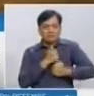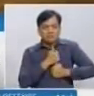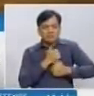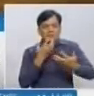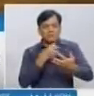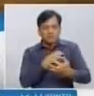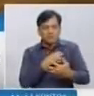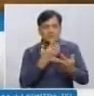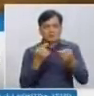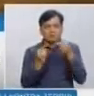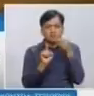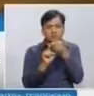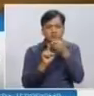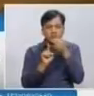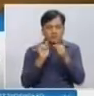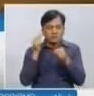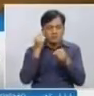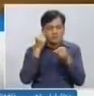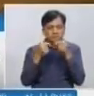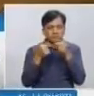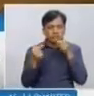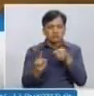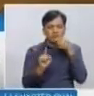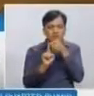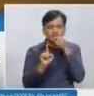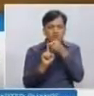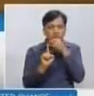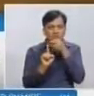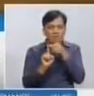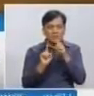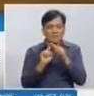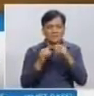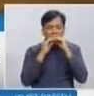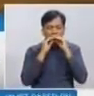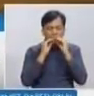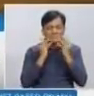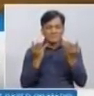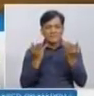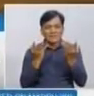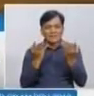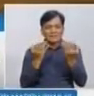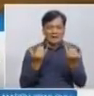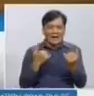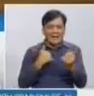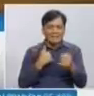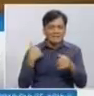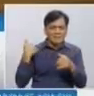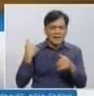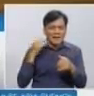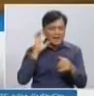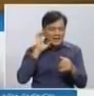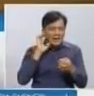this administration to no end. Sadly, I have yet to hear,